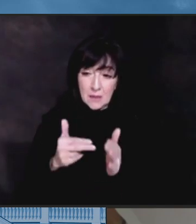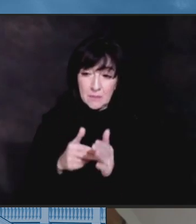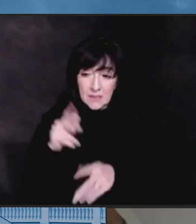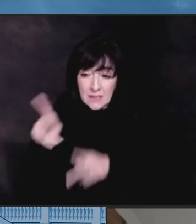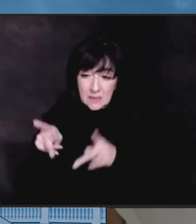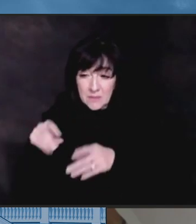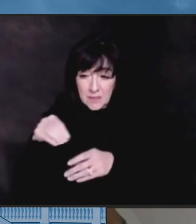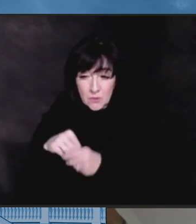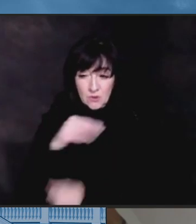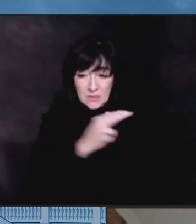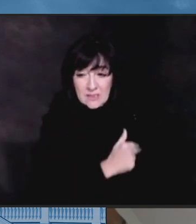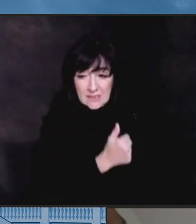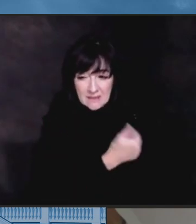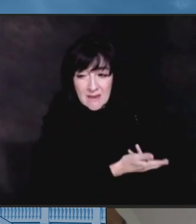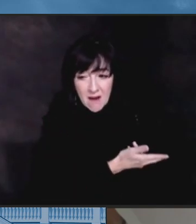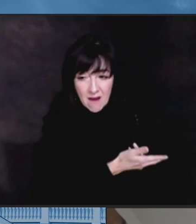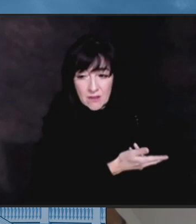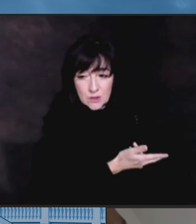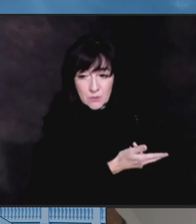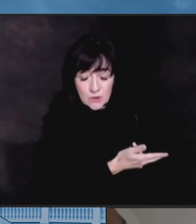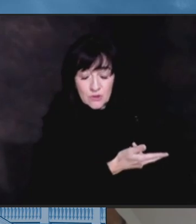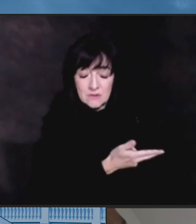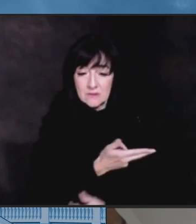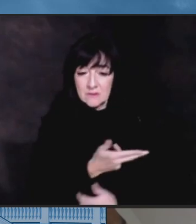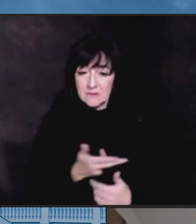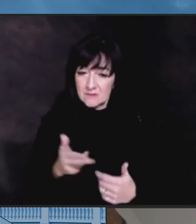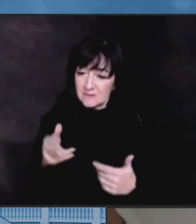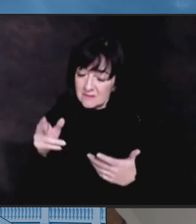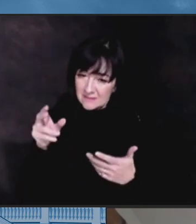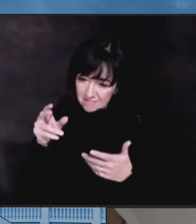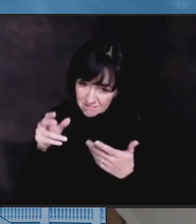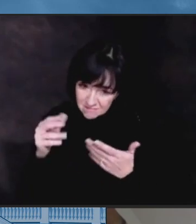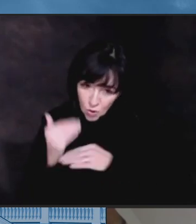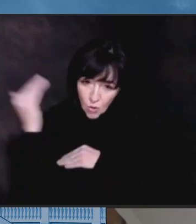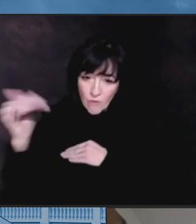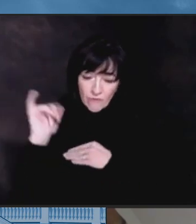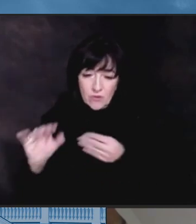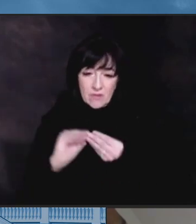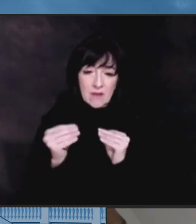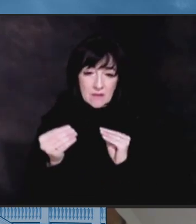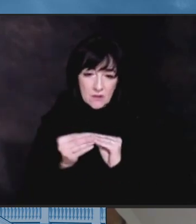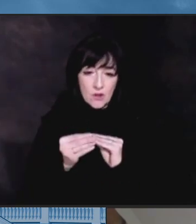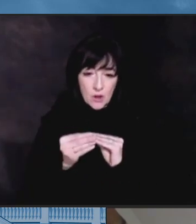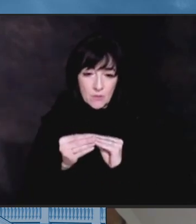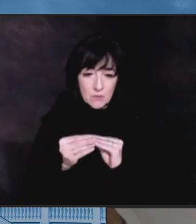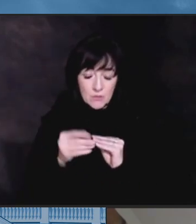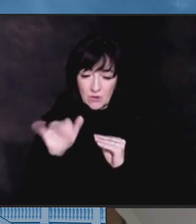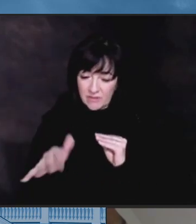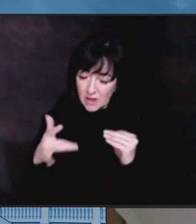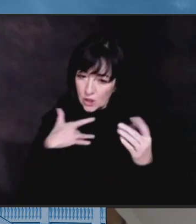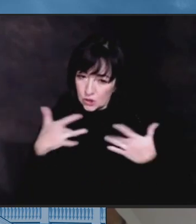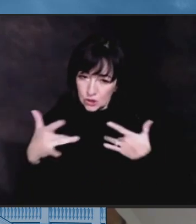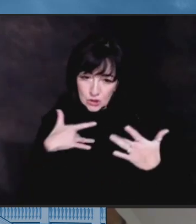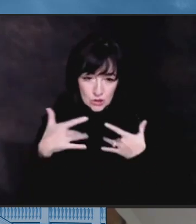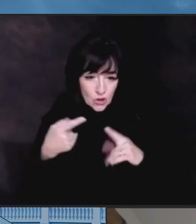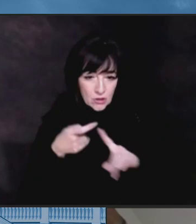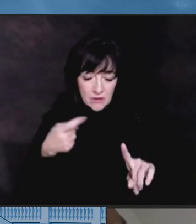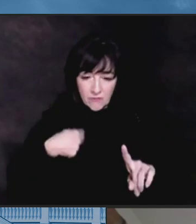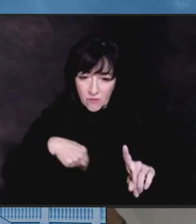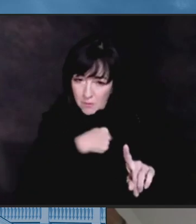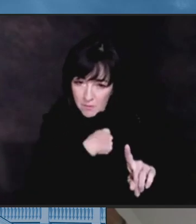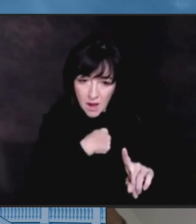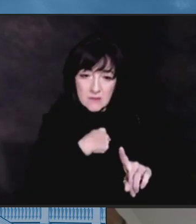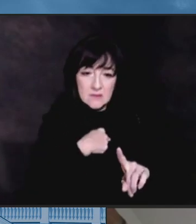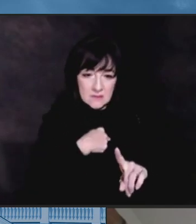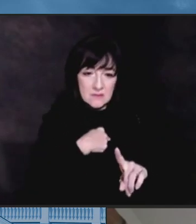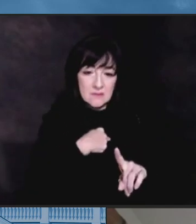for COVID-19. That's very concerning to us from the beginning. Protecting that hospital capacity has been